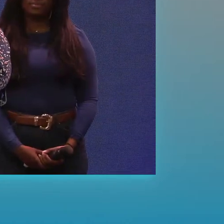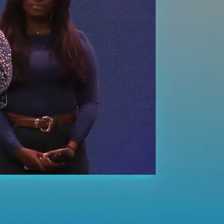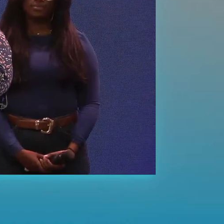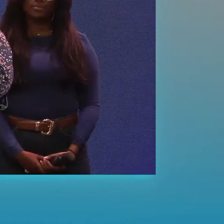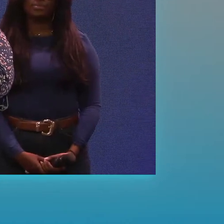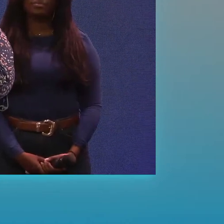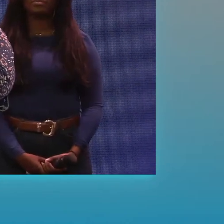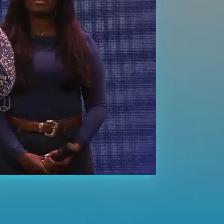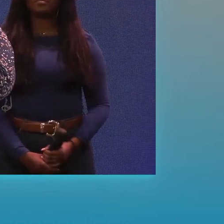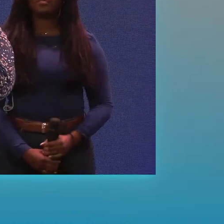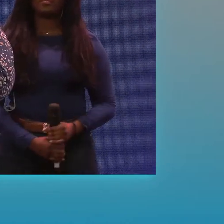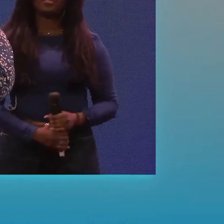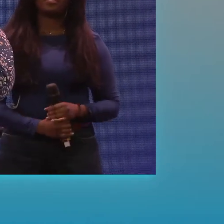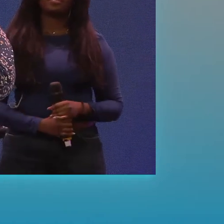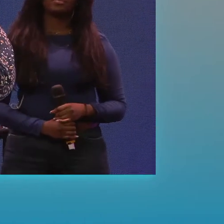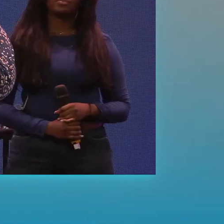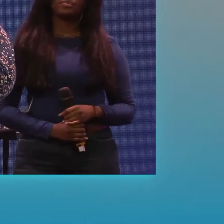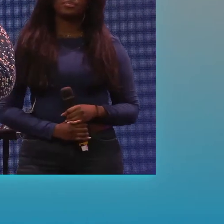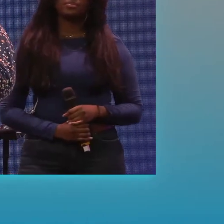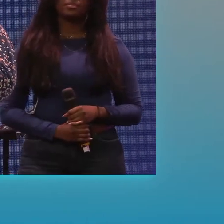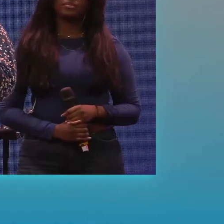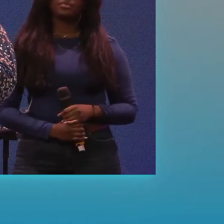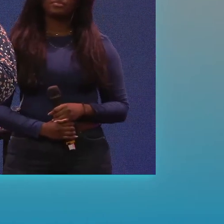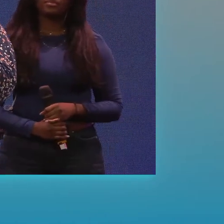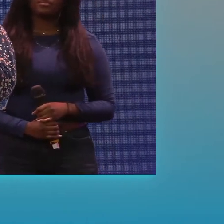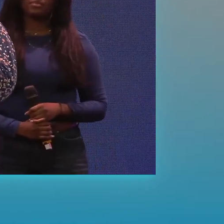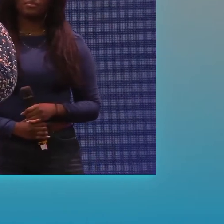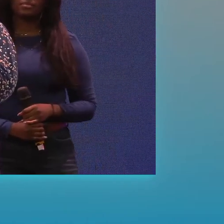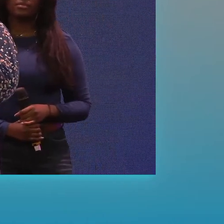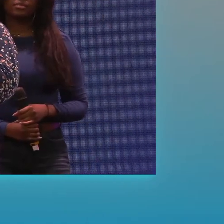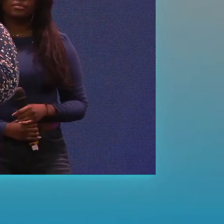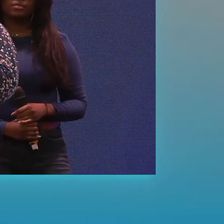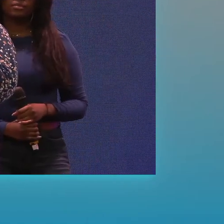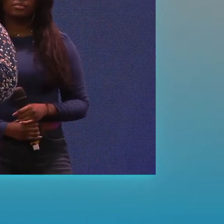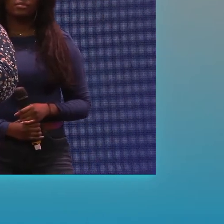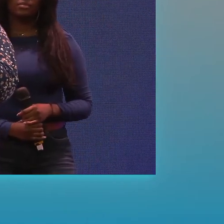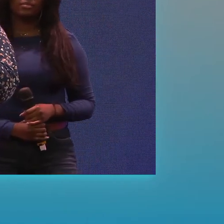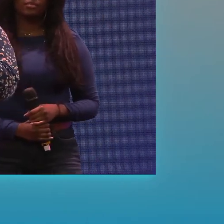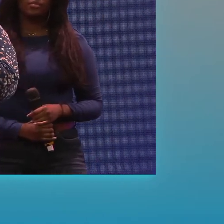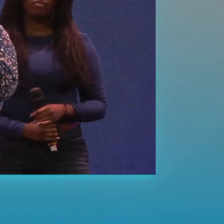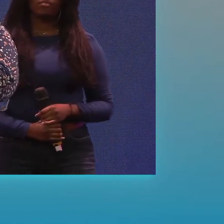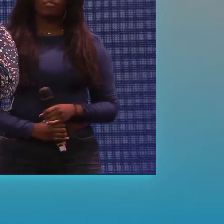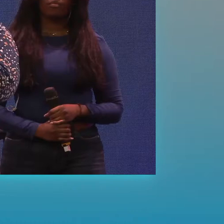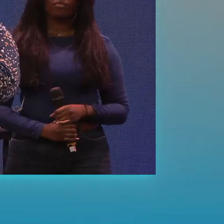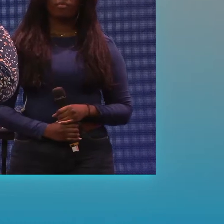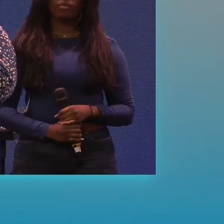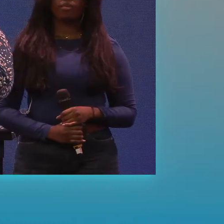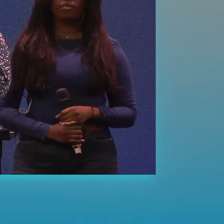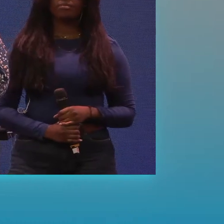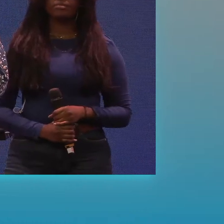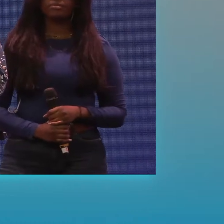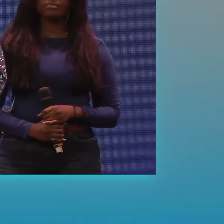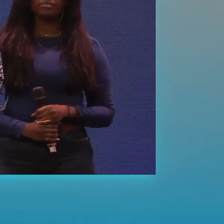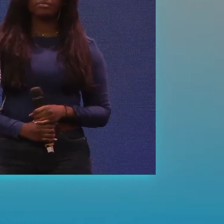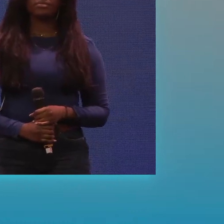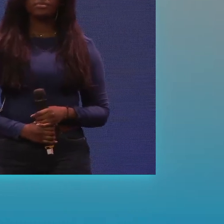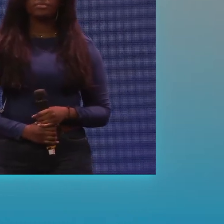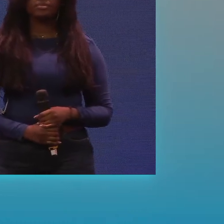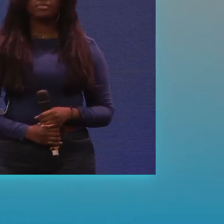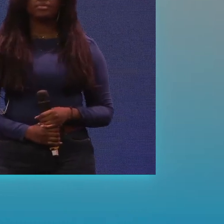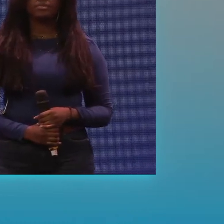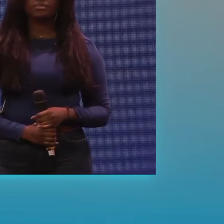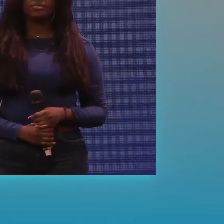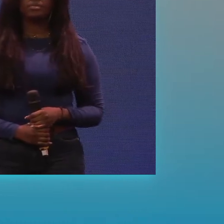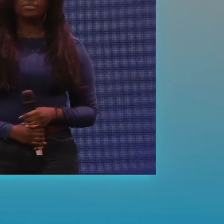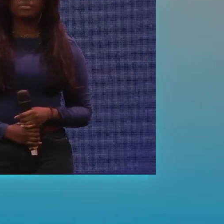Good evening, Kensington Temple. Welcome to our 6 p.m. City Night service, where this